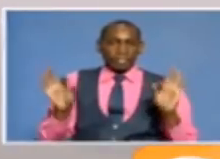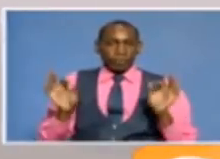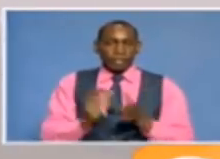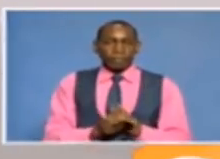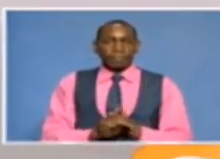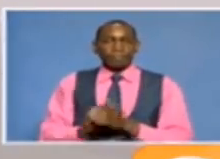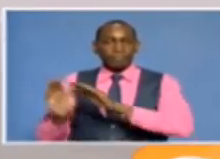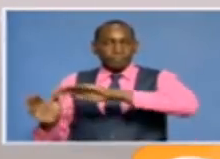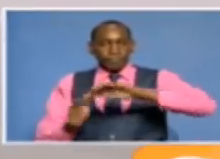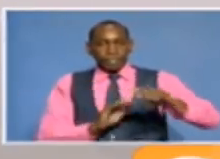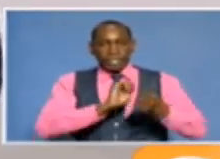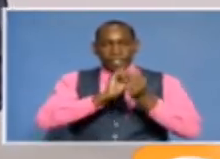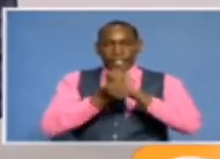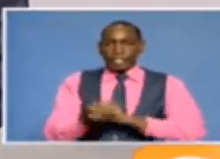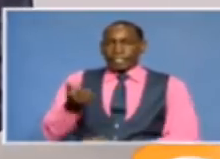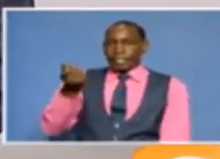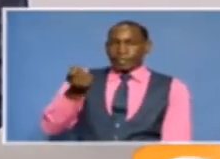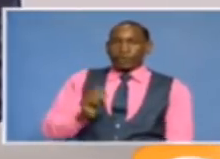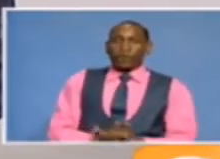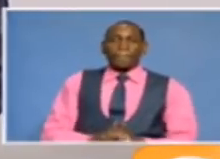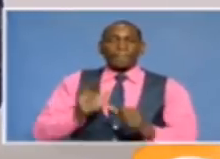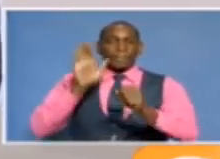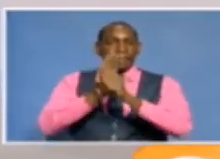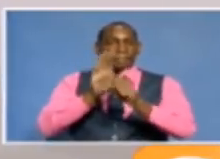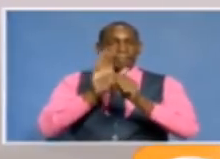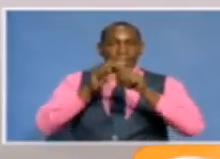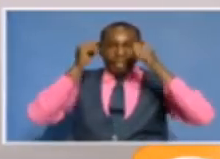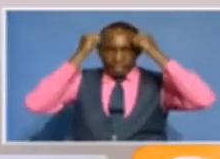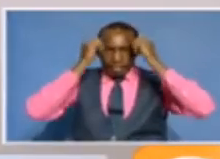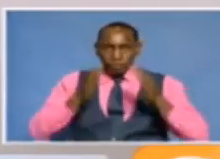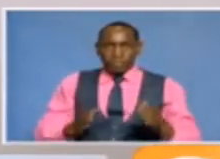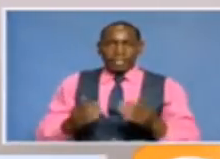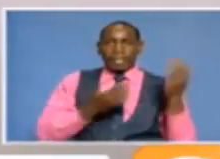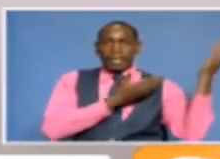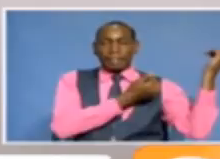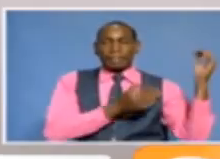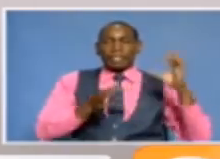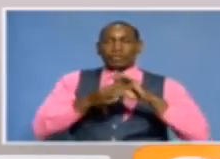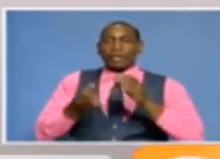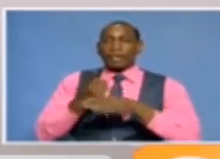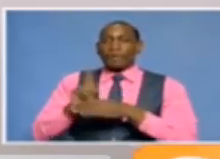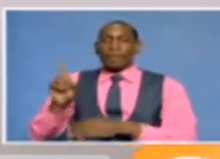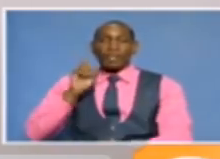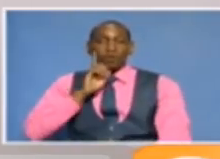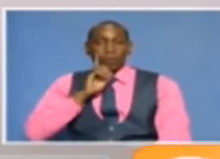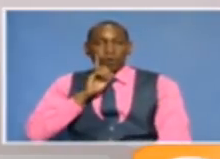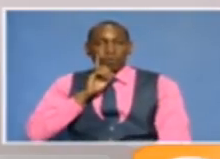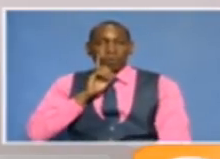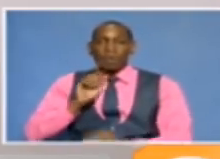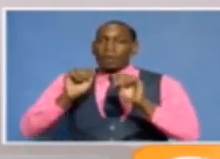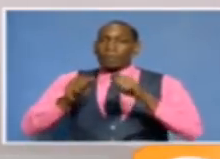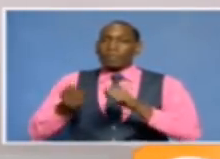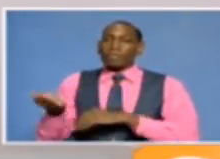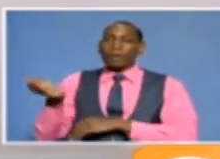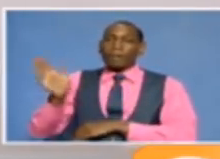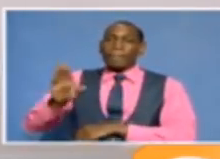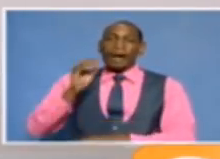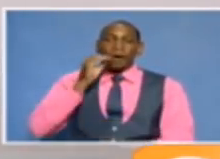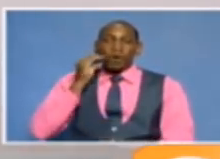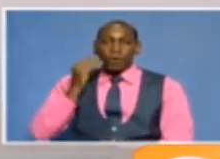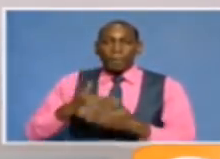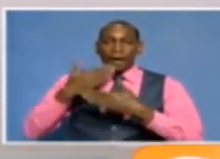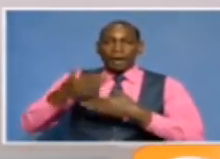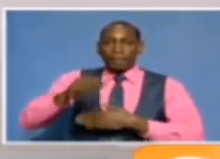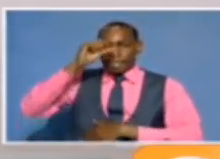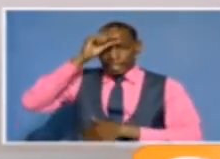Let's switch gears for a moment. And hundreds of students expecting to join Form 1 tomorrow could be turned back after the government insisted